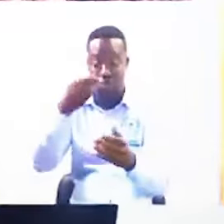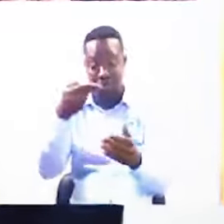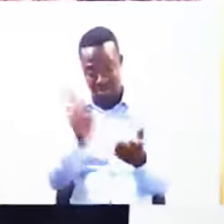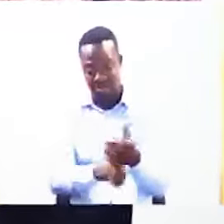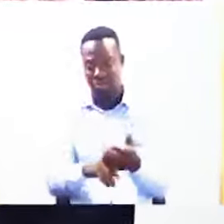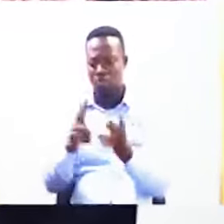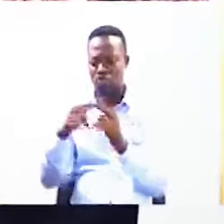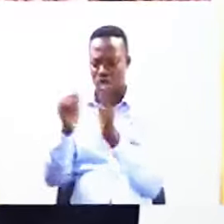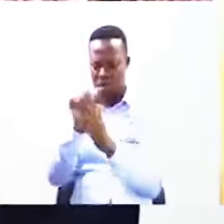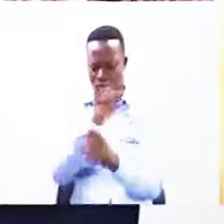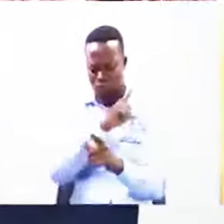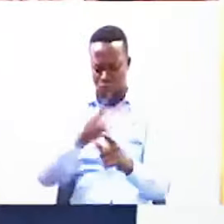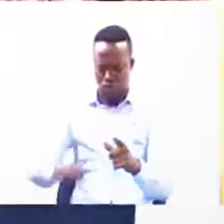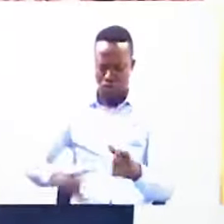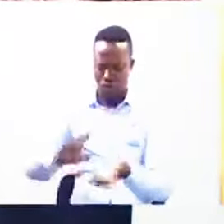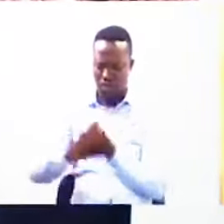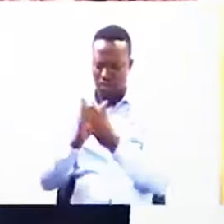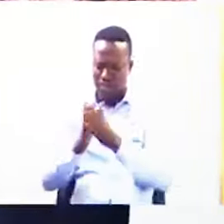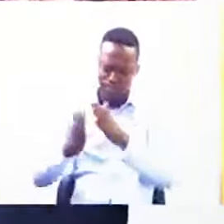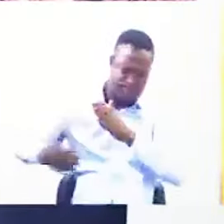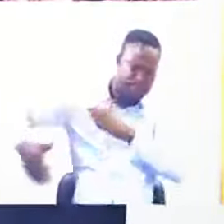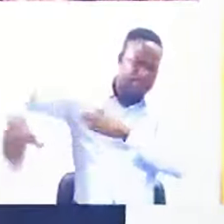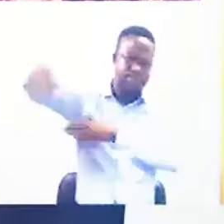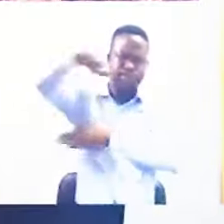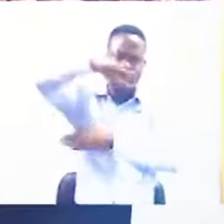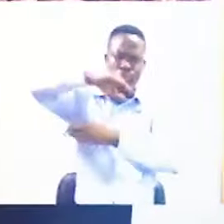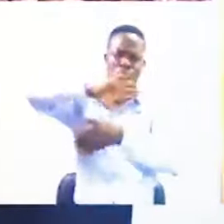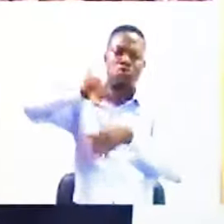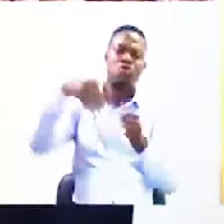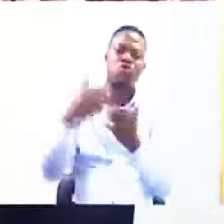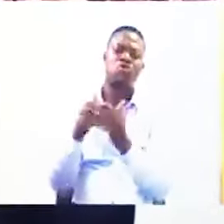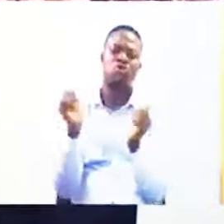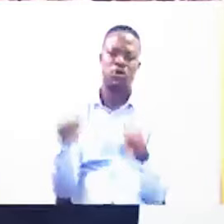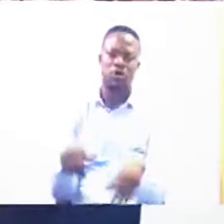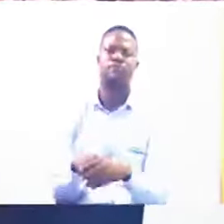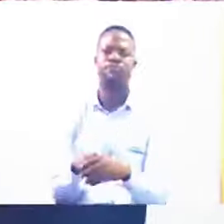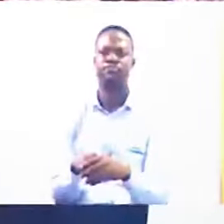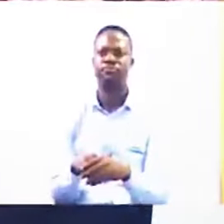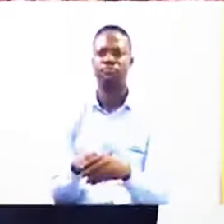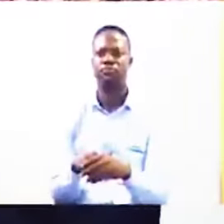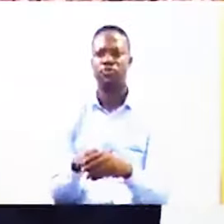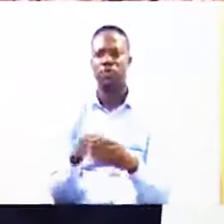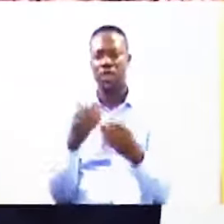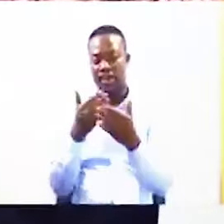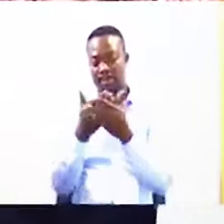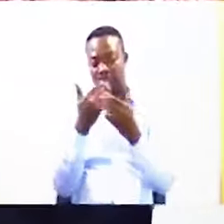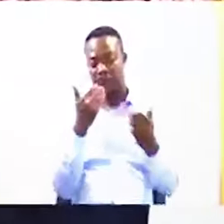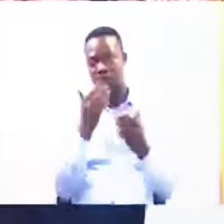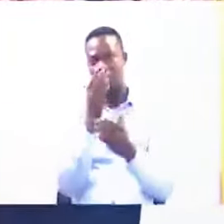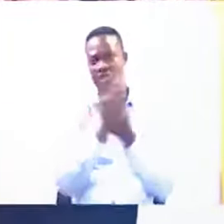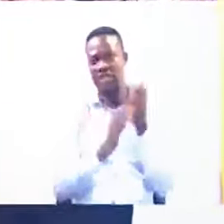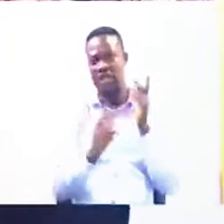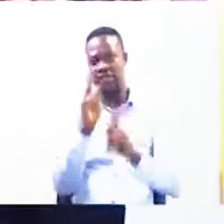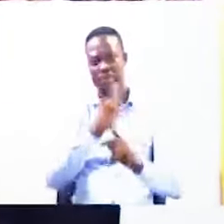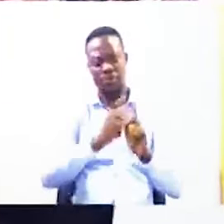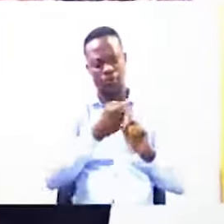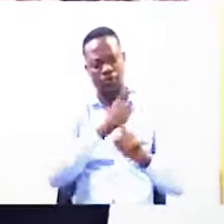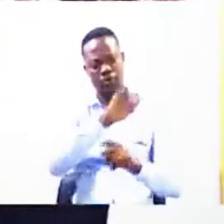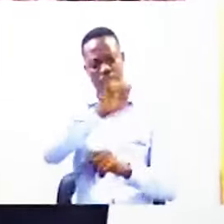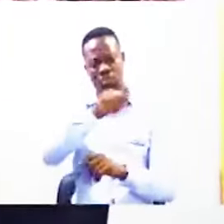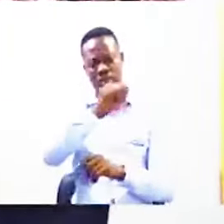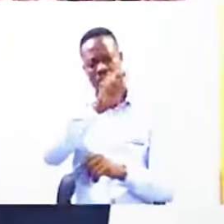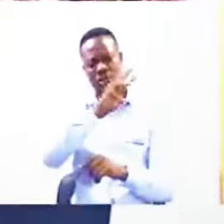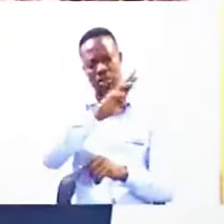over all of us. Ne be ya Christo, obe ye ye nyina ye wura. For before certain men came from James, he used to